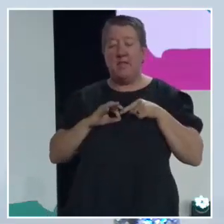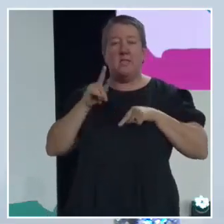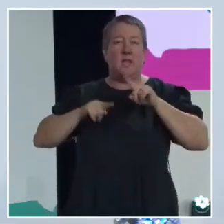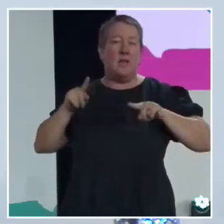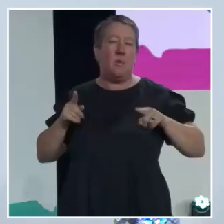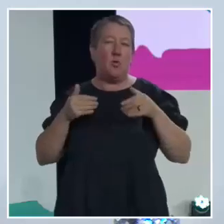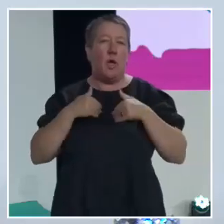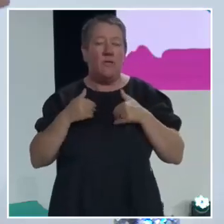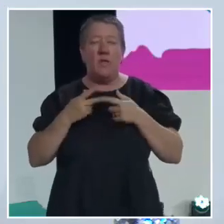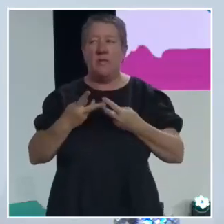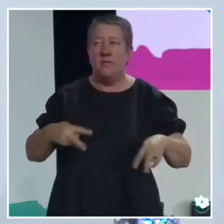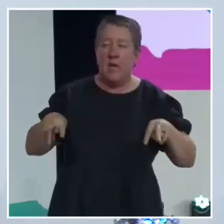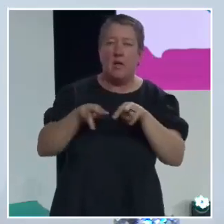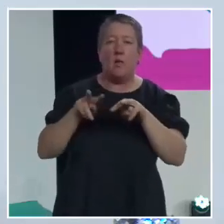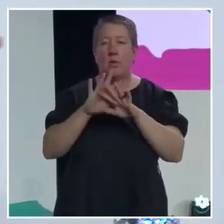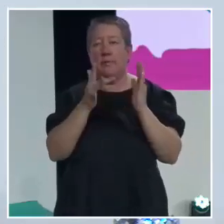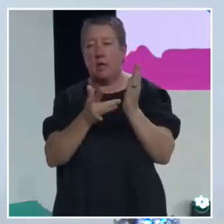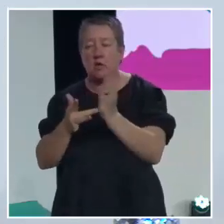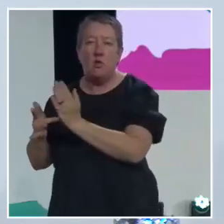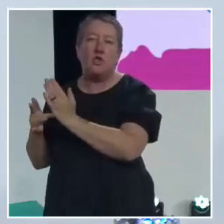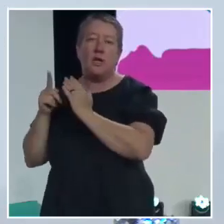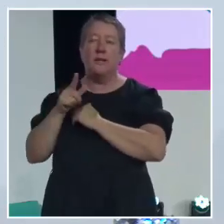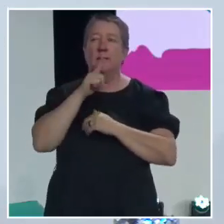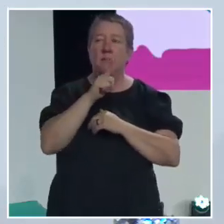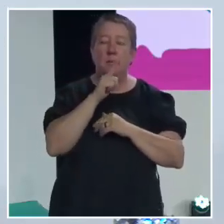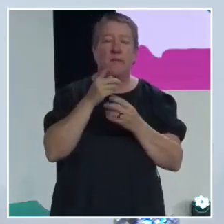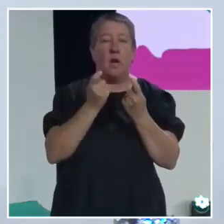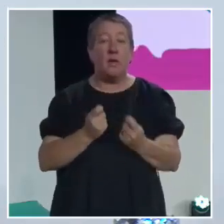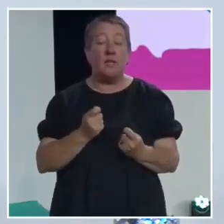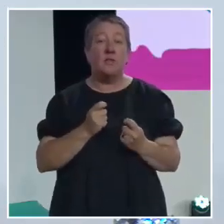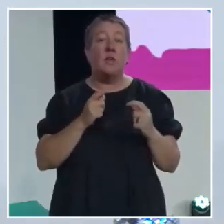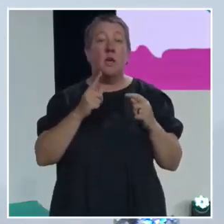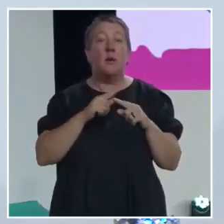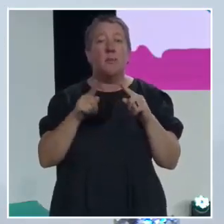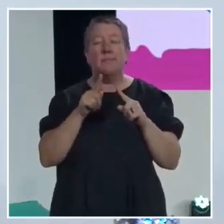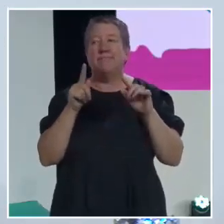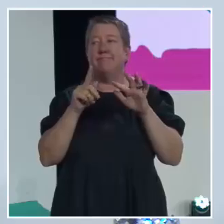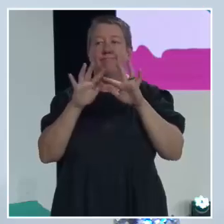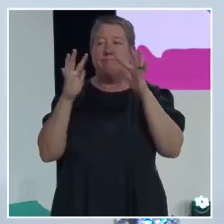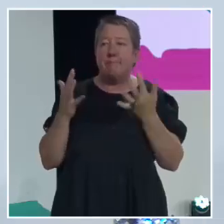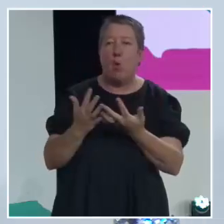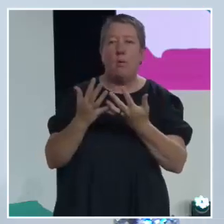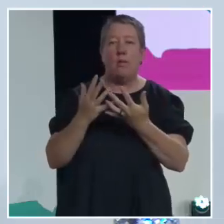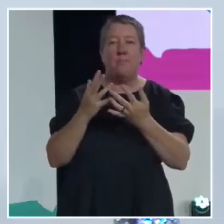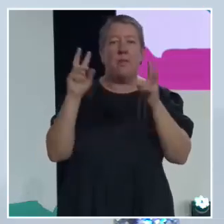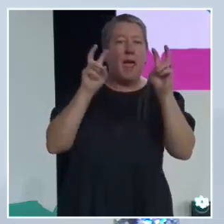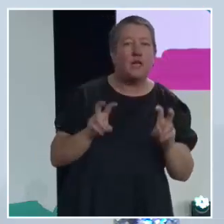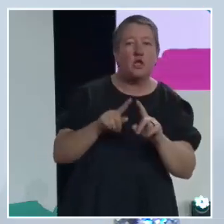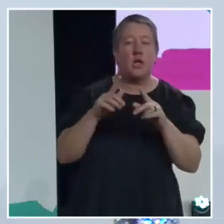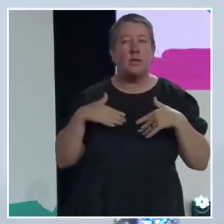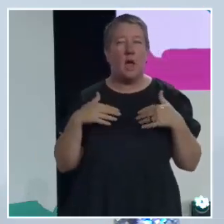Silicon Valley, where almost all the technology was actually publicly financed, but also in terms of renewable energy and health, where something